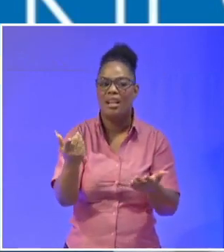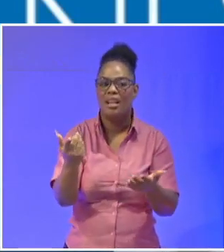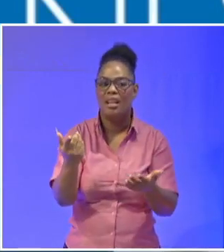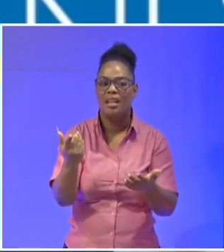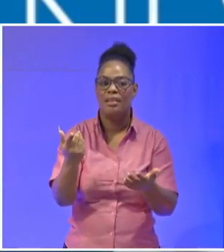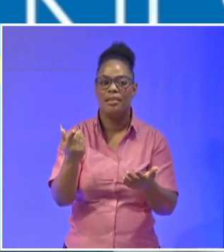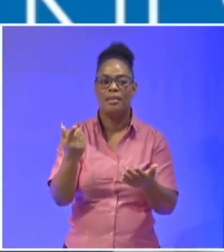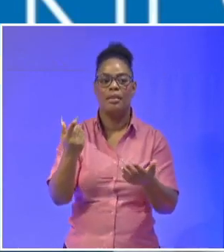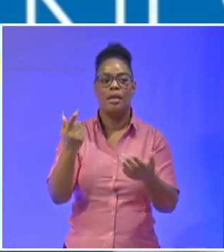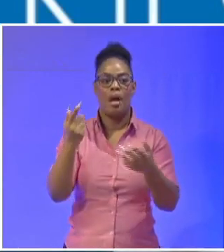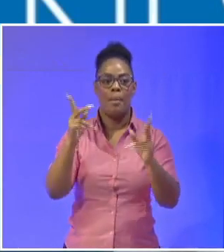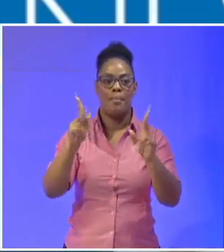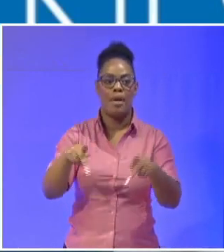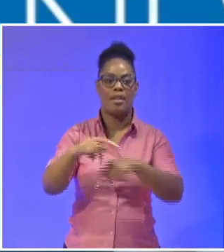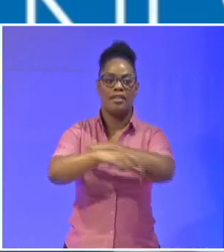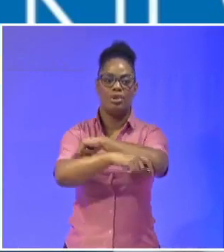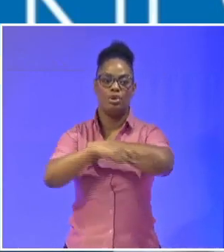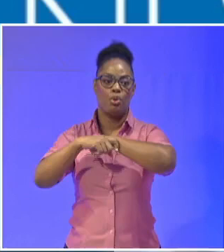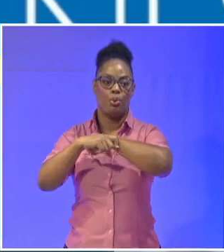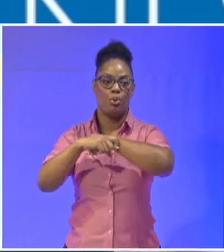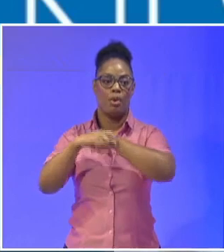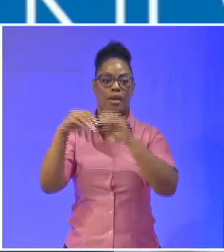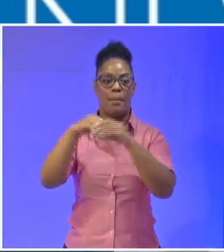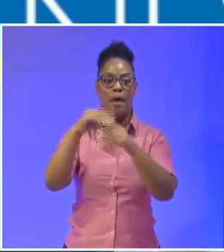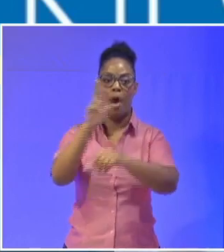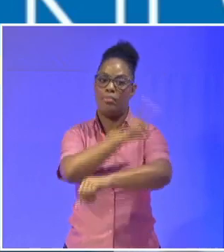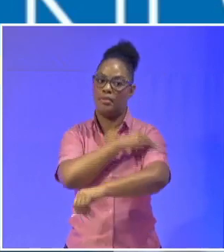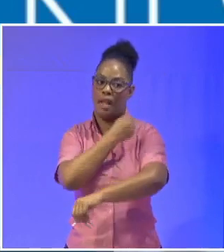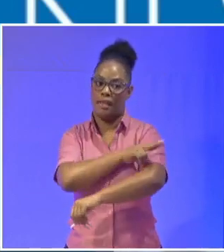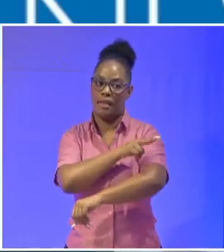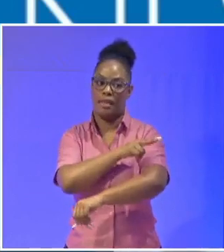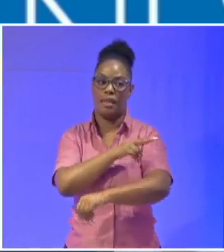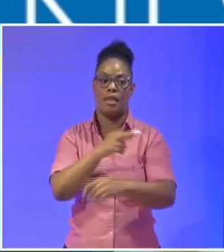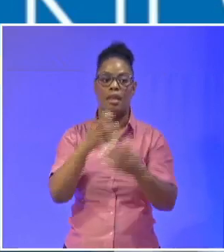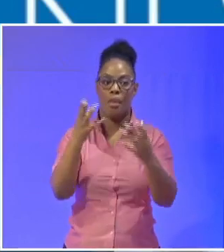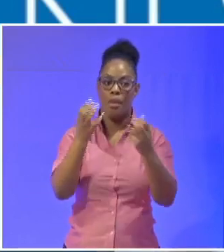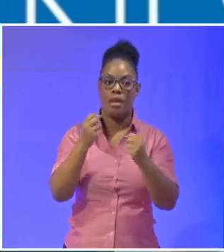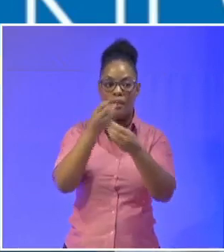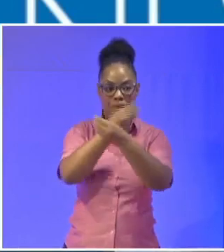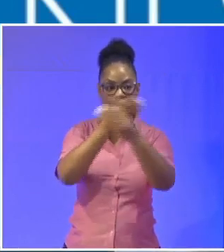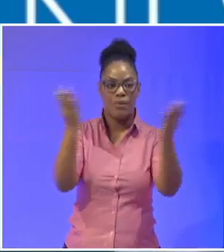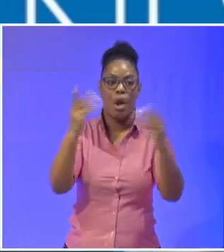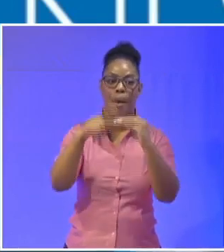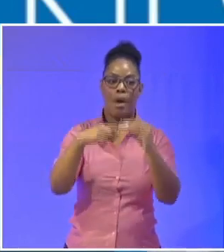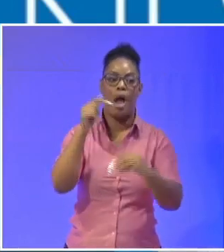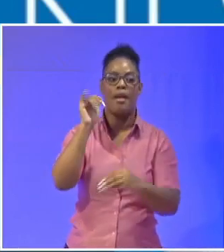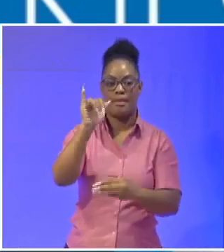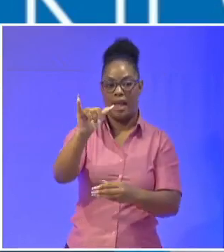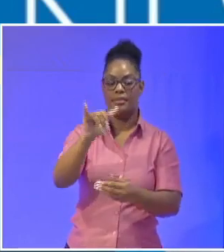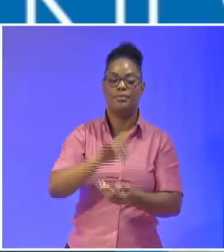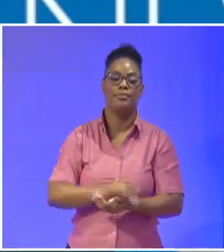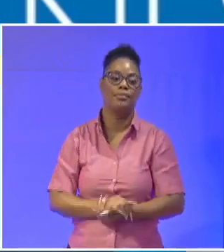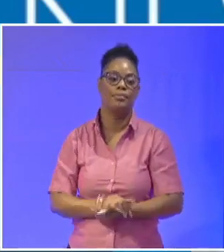stolen. And I know they have spoken to you about it. So I just wanted an update into that situation. Thank you very much.